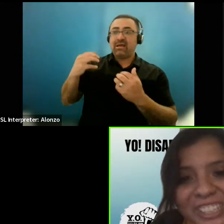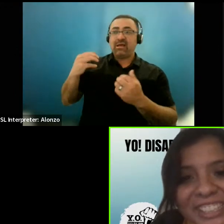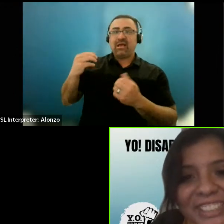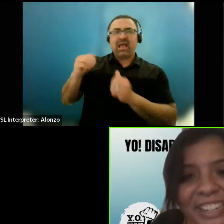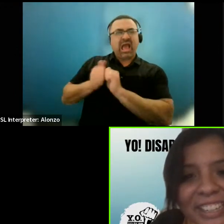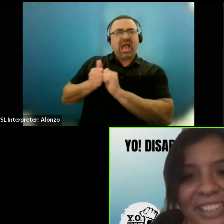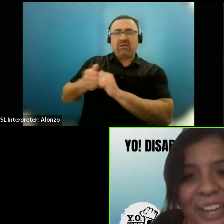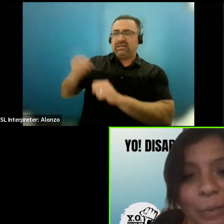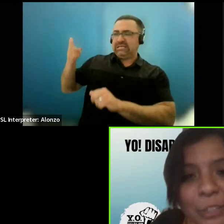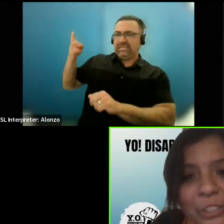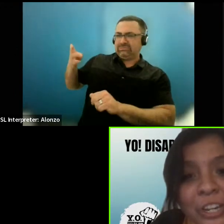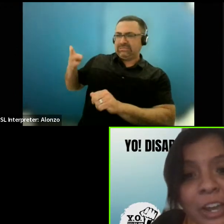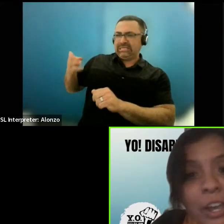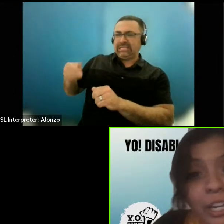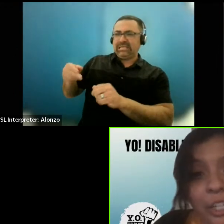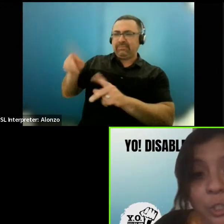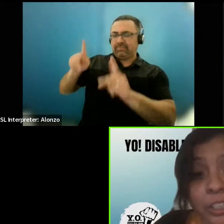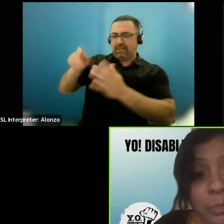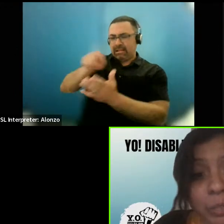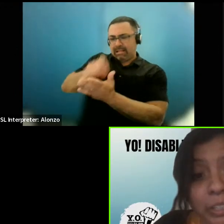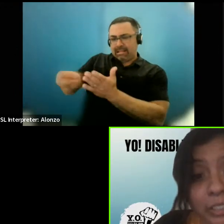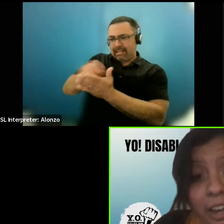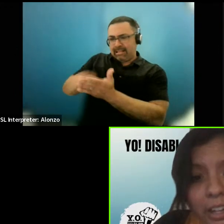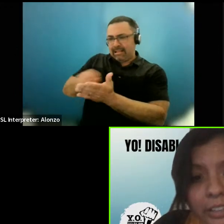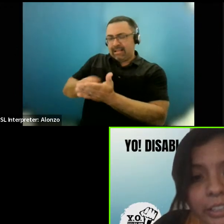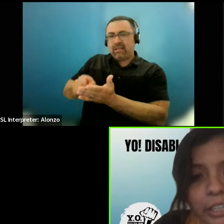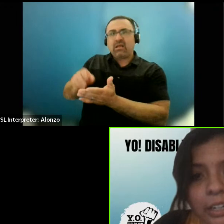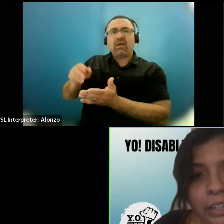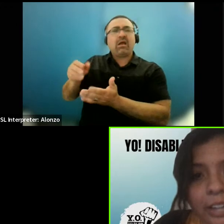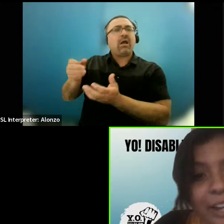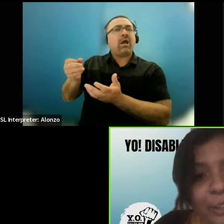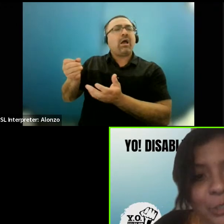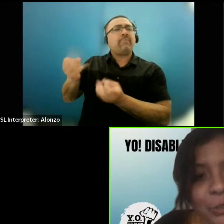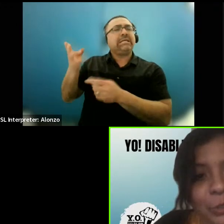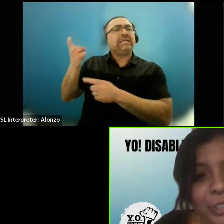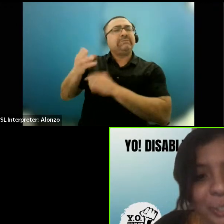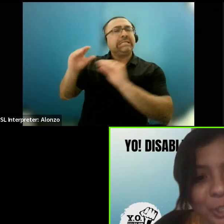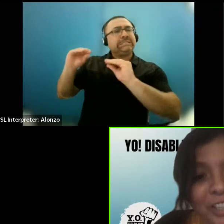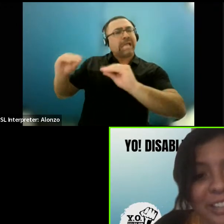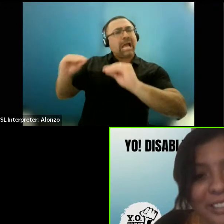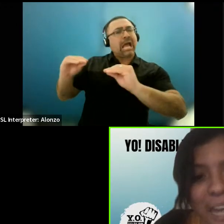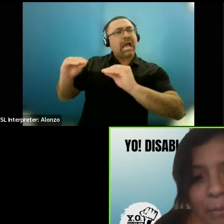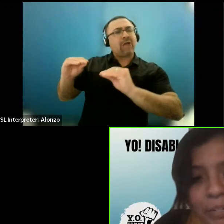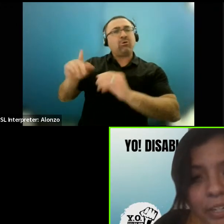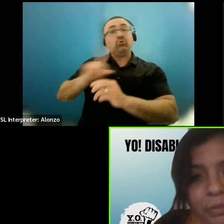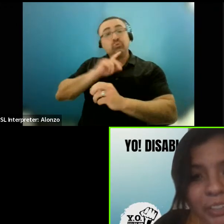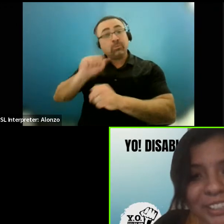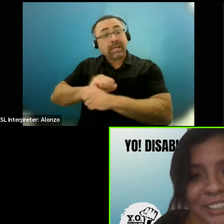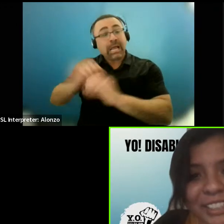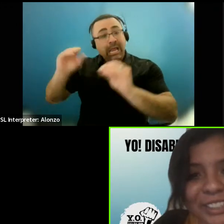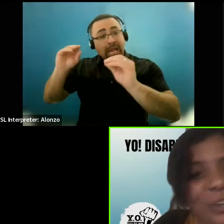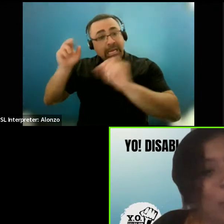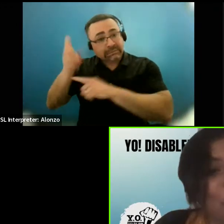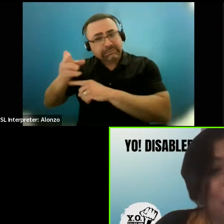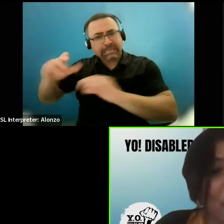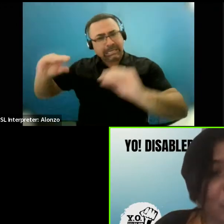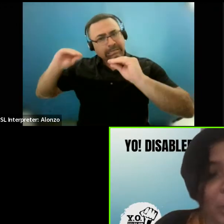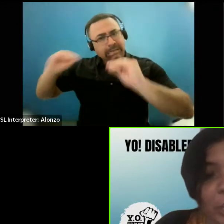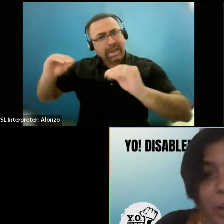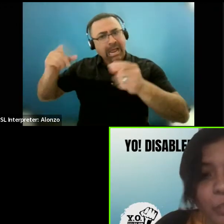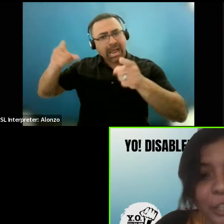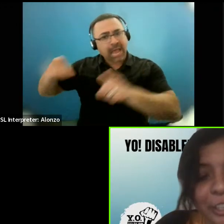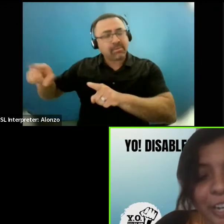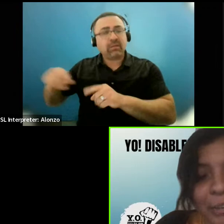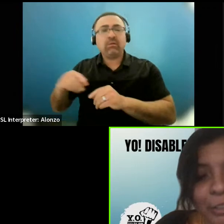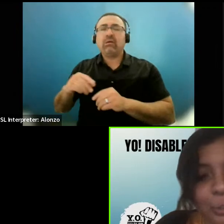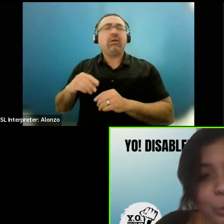being written and like how much history is being taught, like actual history that is happening, because like more often